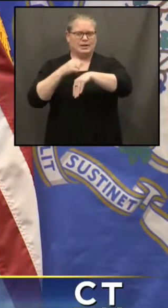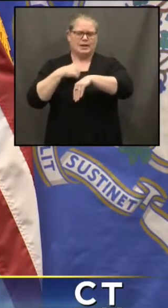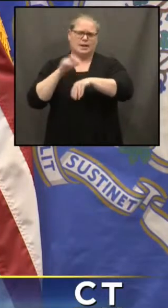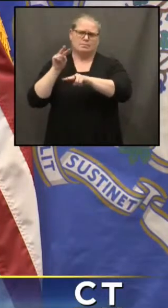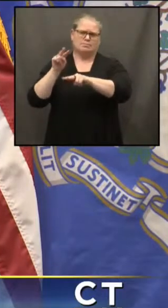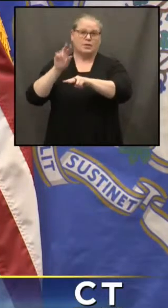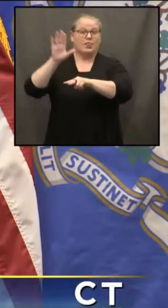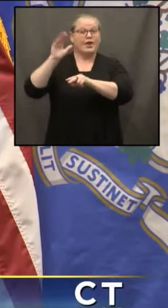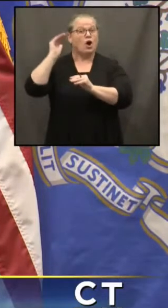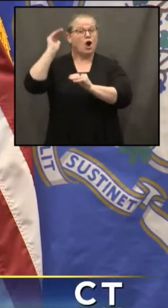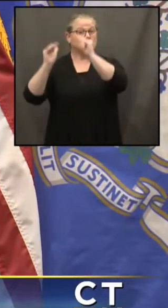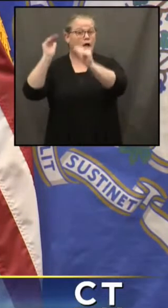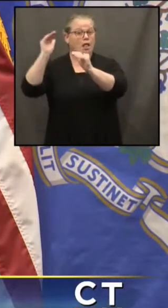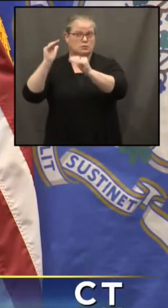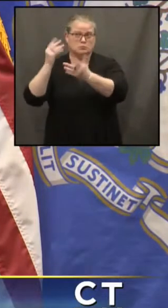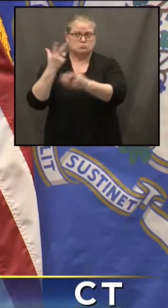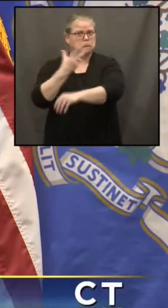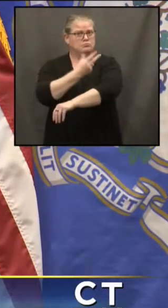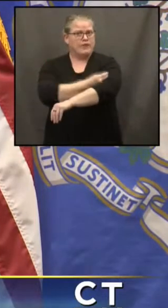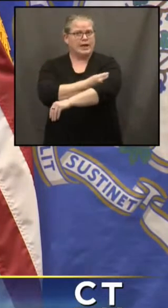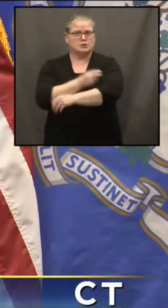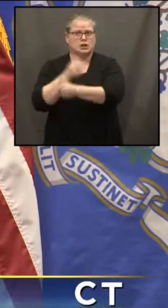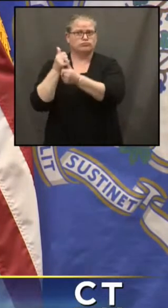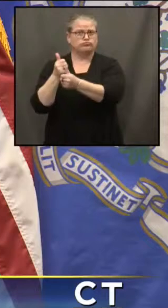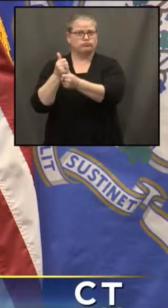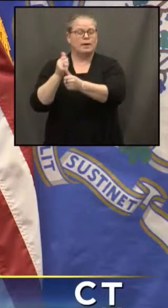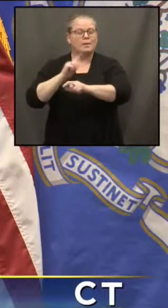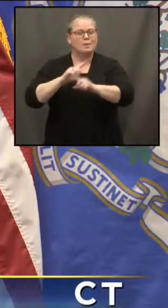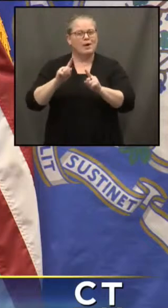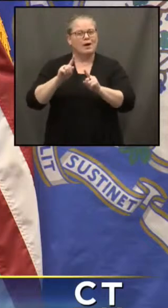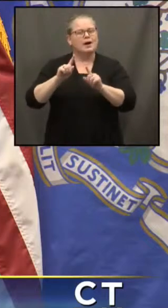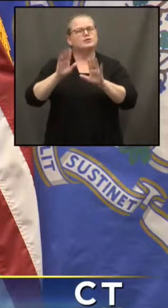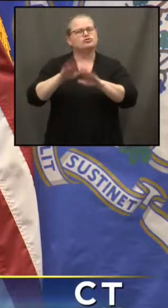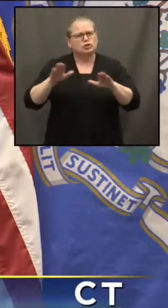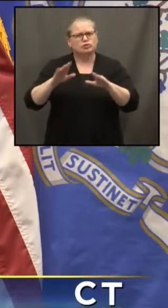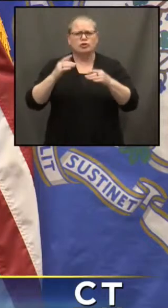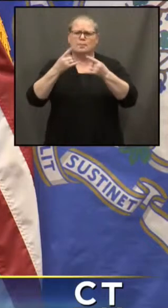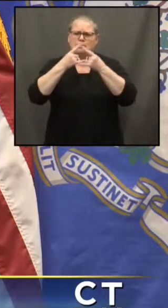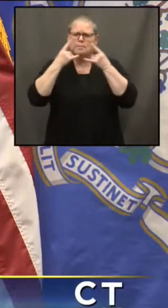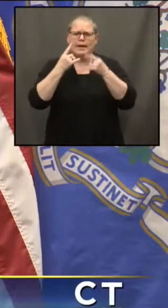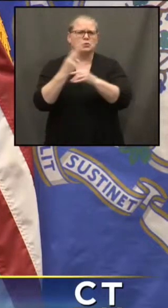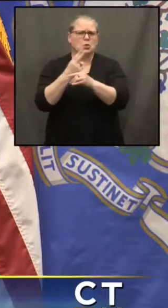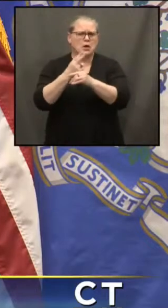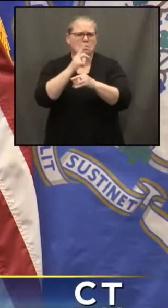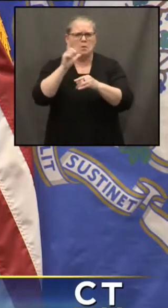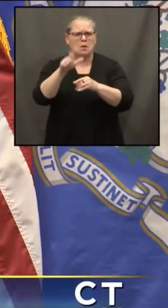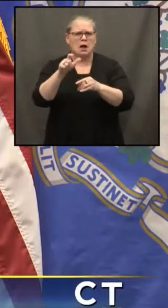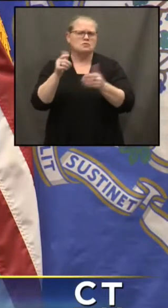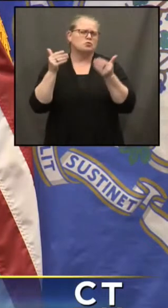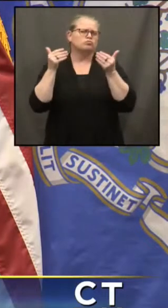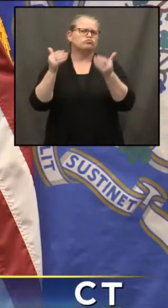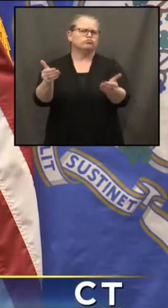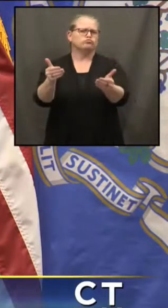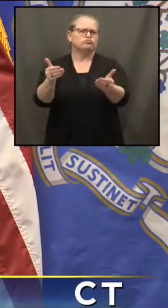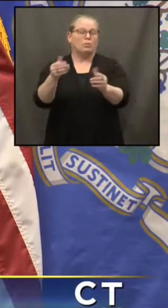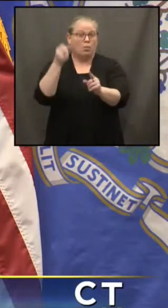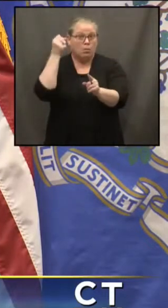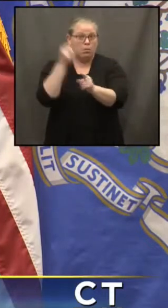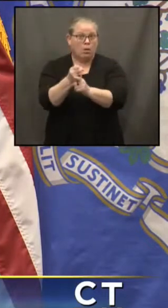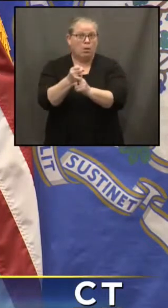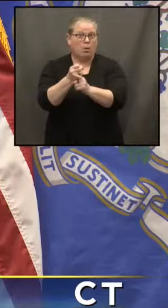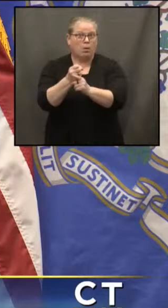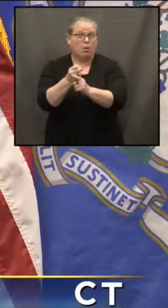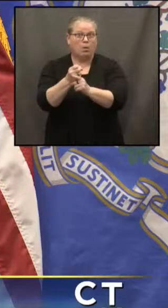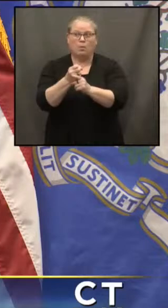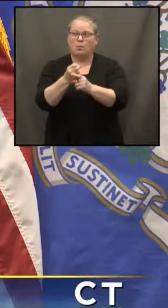vaccinated, but they said your kids don't have to your kids don't have to wear a mask. We're going to let it rip, and you saw a real spike up